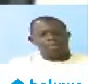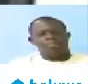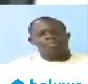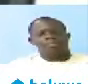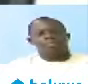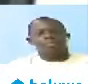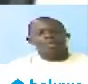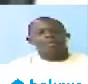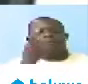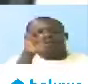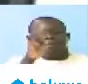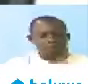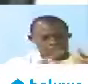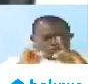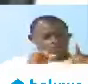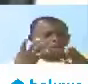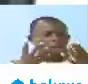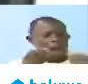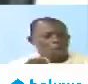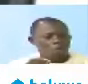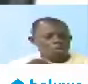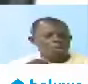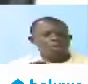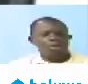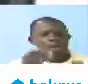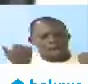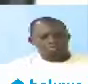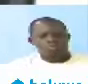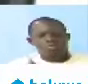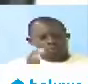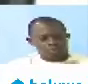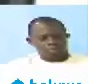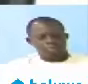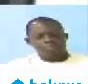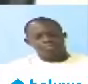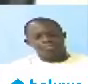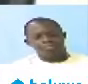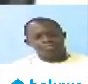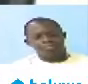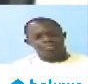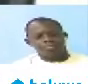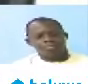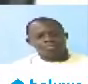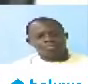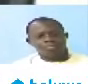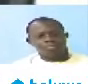negotiation on Yandakala Nyami. The first negotiation, how it should have taken place,